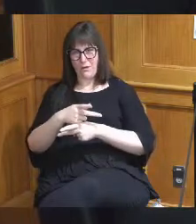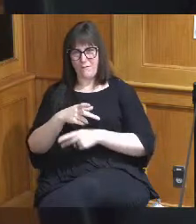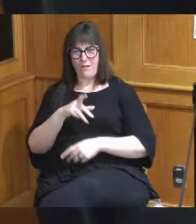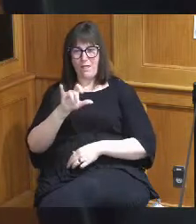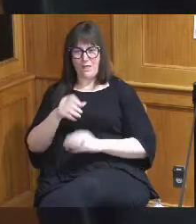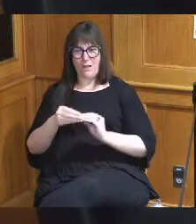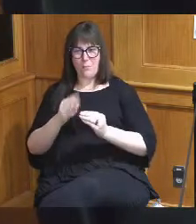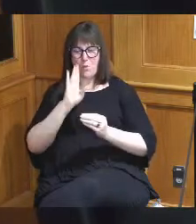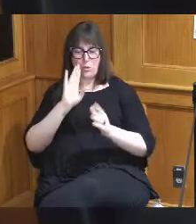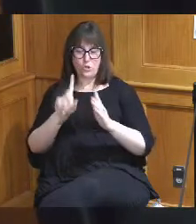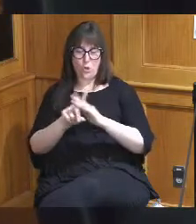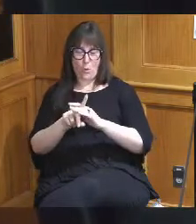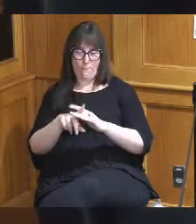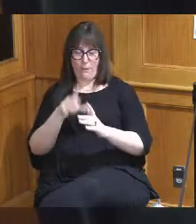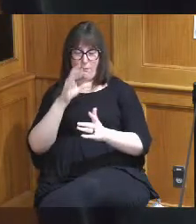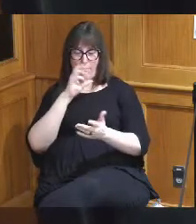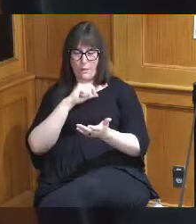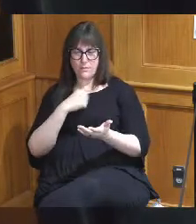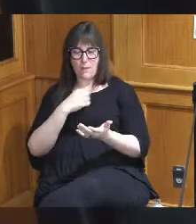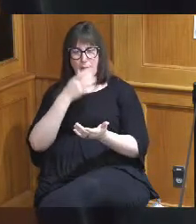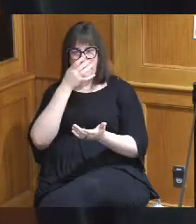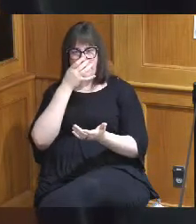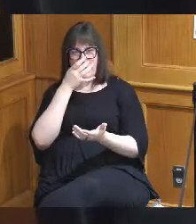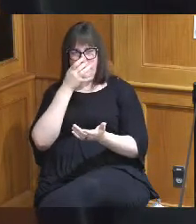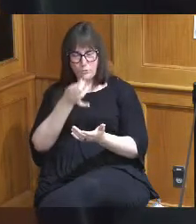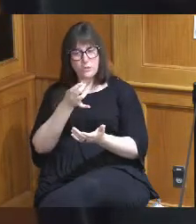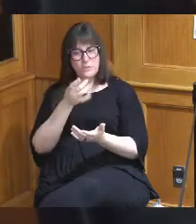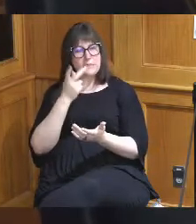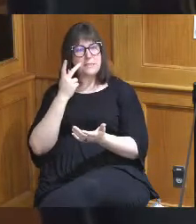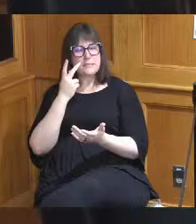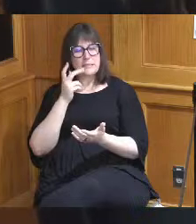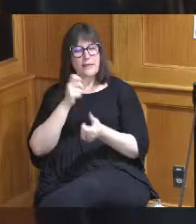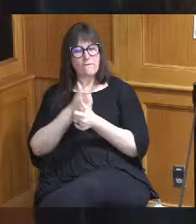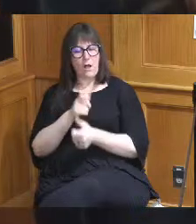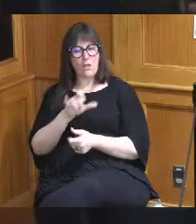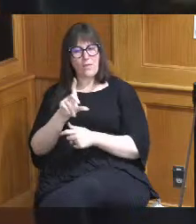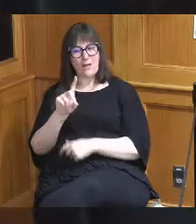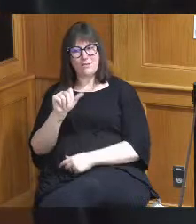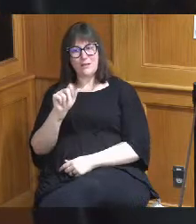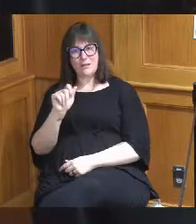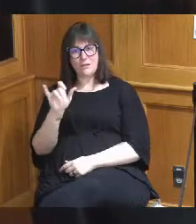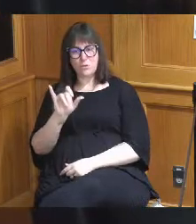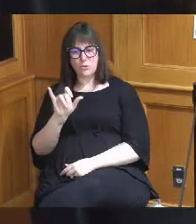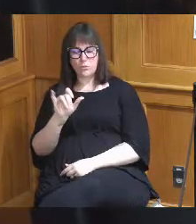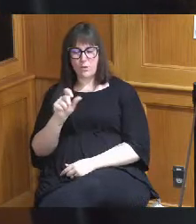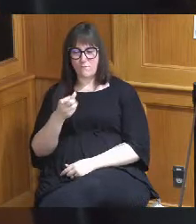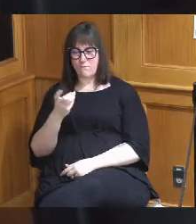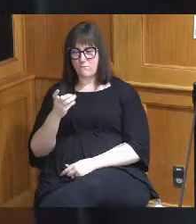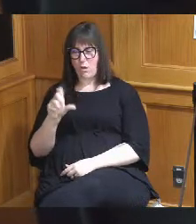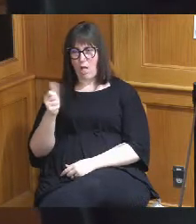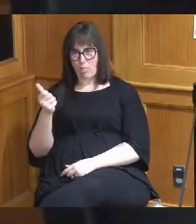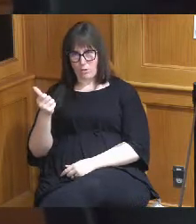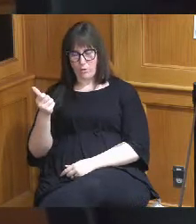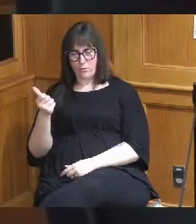will show up, I guess. So I'll be interested to track that as you are tracking it. Just a couple of other things.